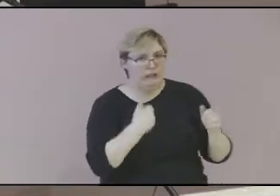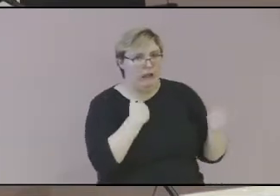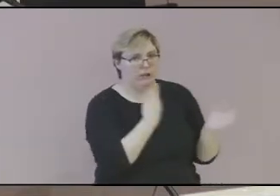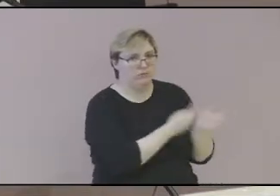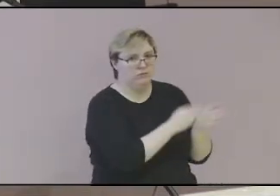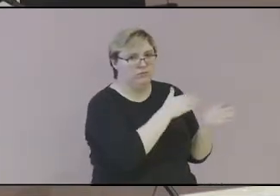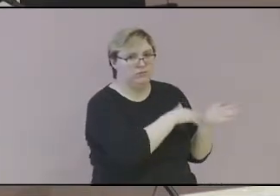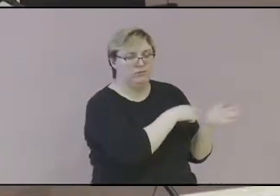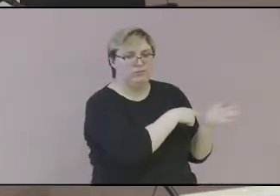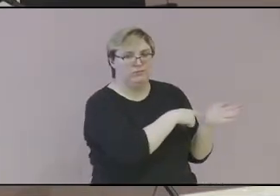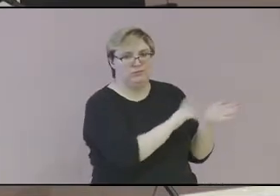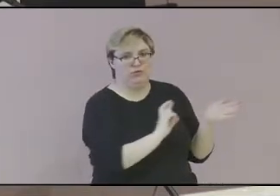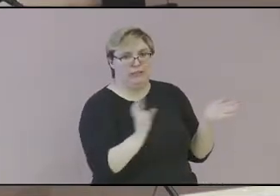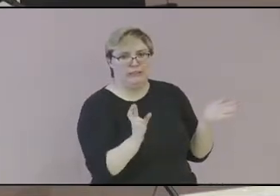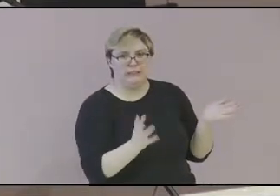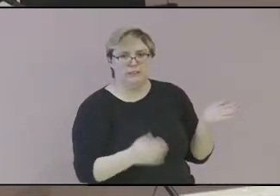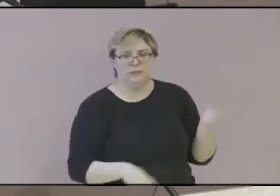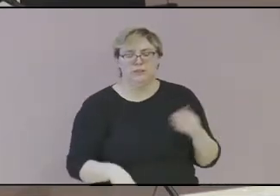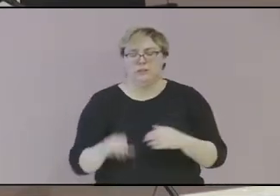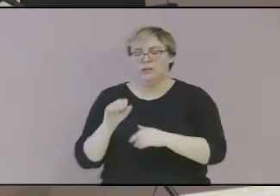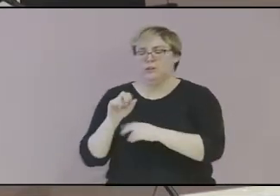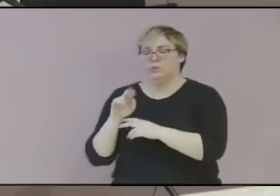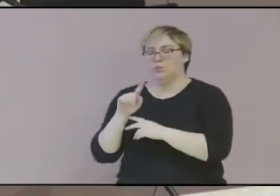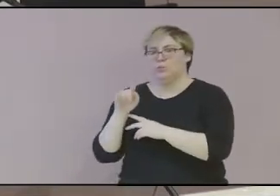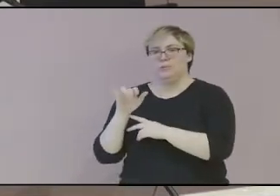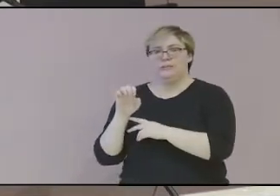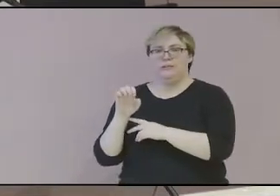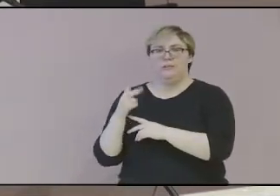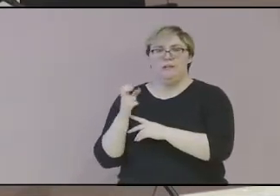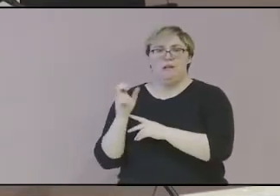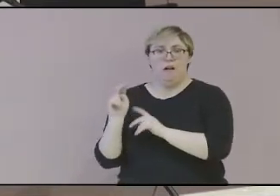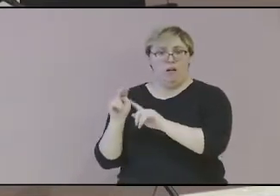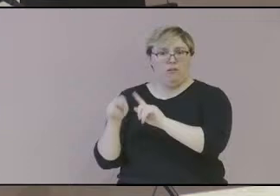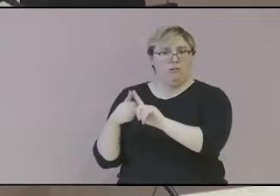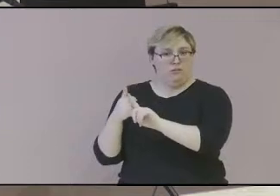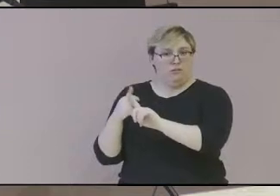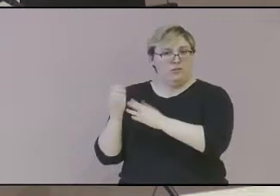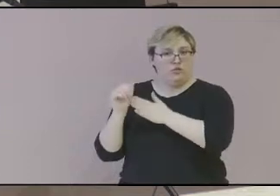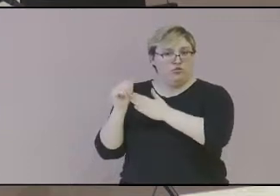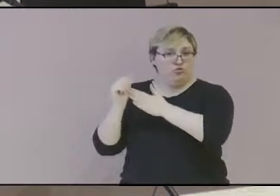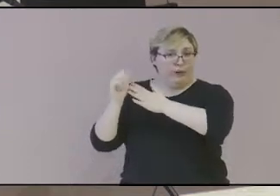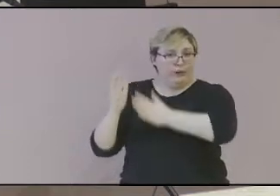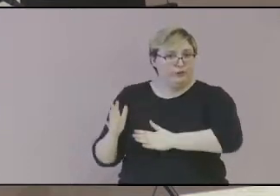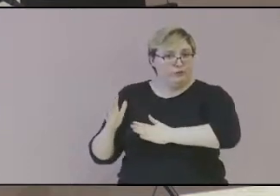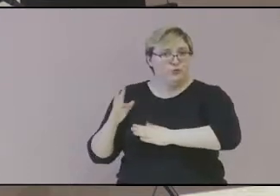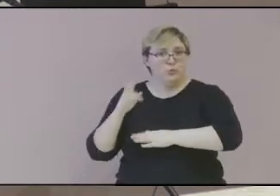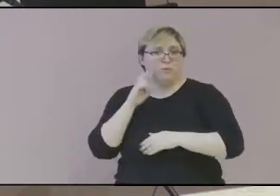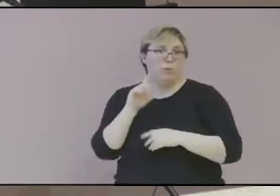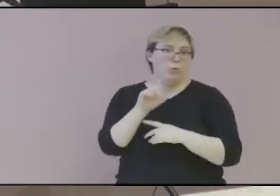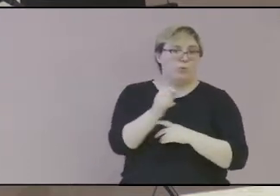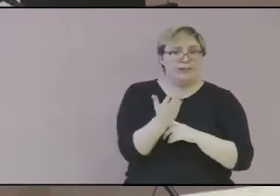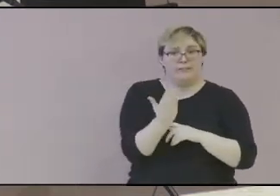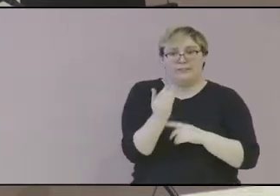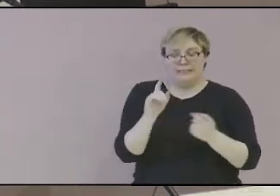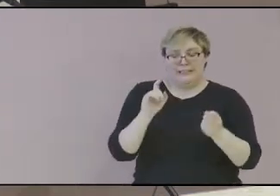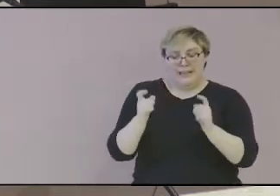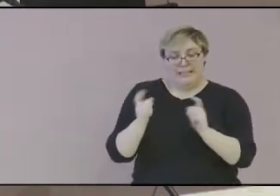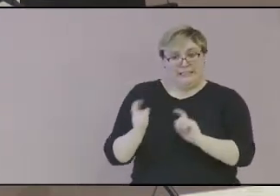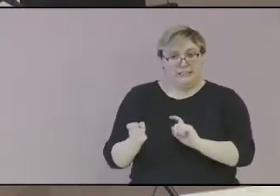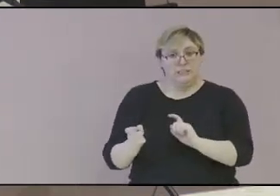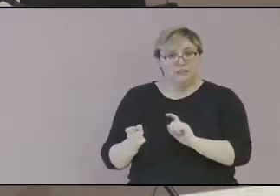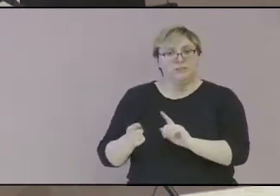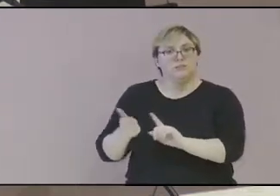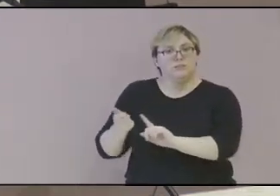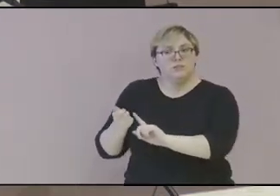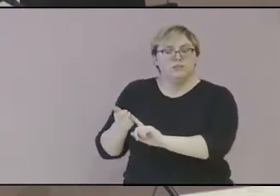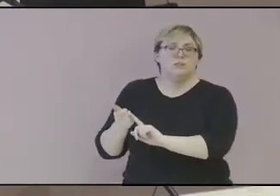the review and revisions for the 2015 guidelines, the final guidelines, recalls how resource intensive for the